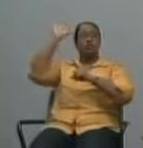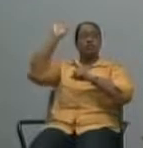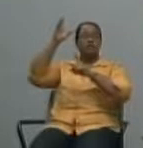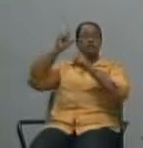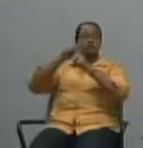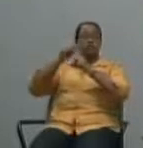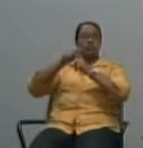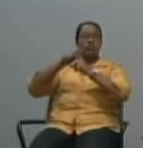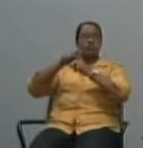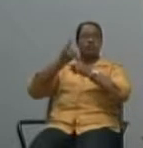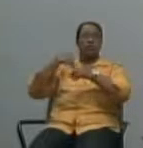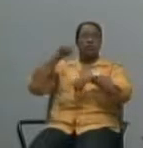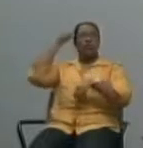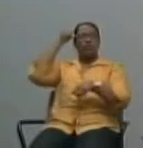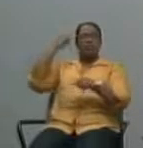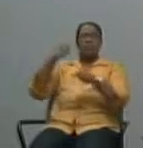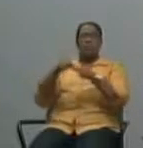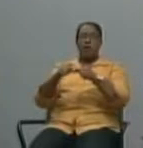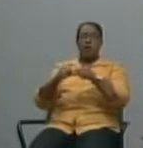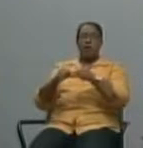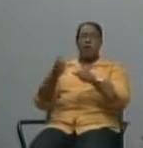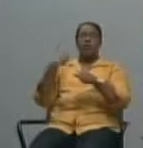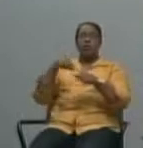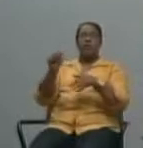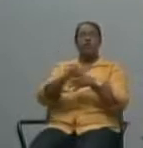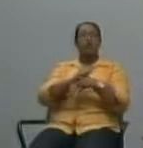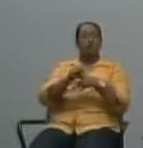try to put into practice